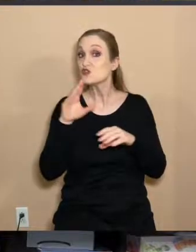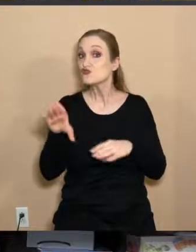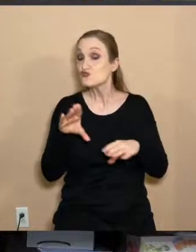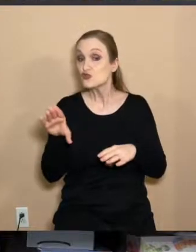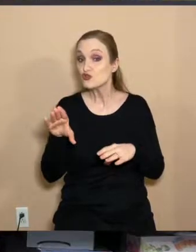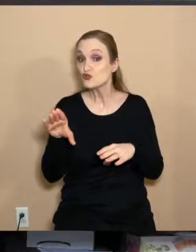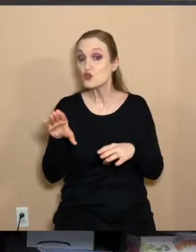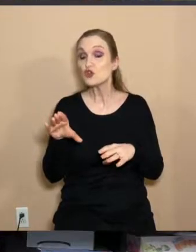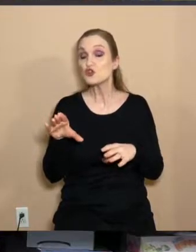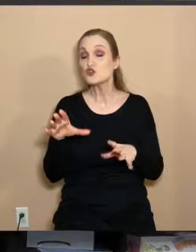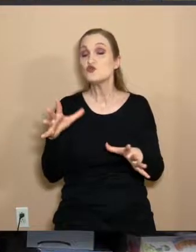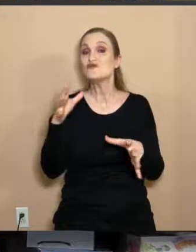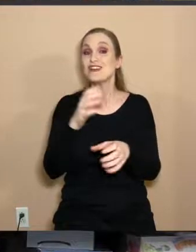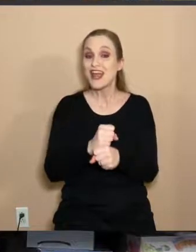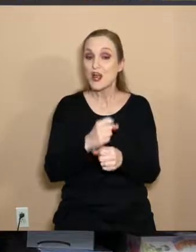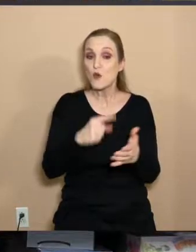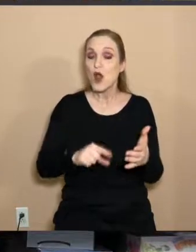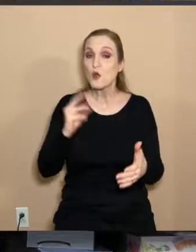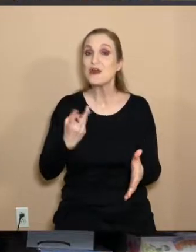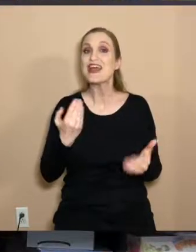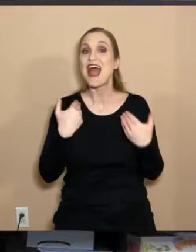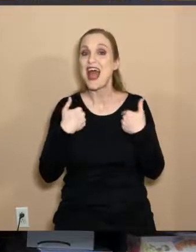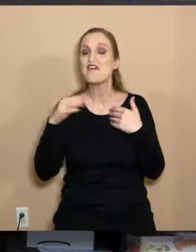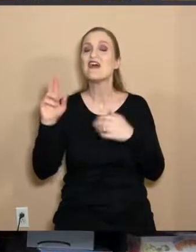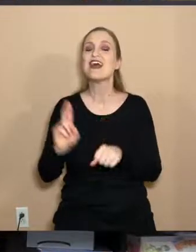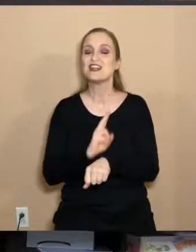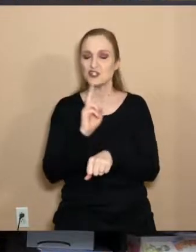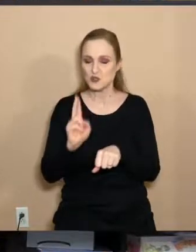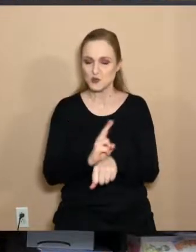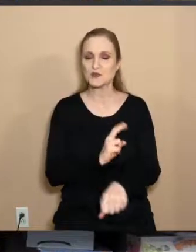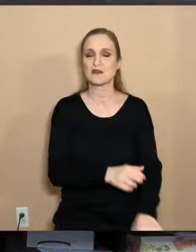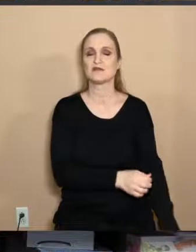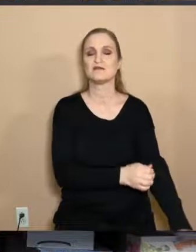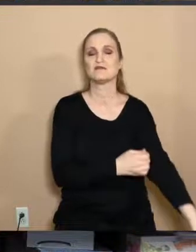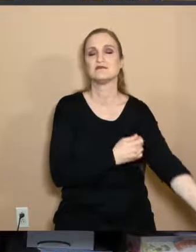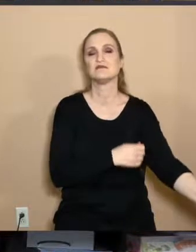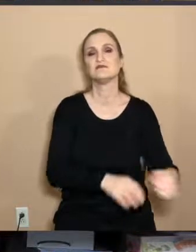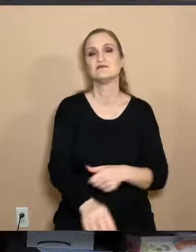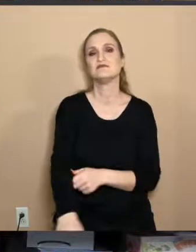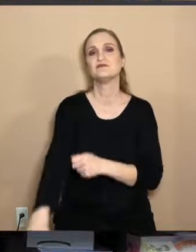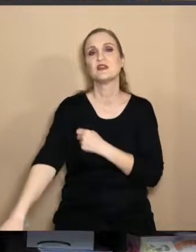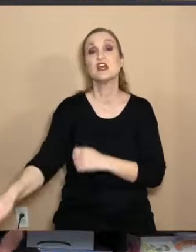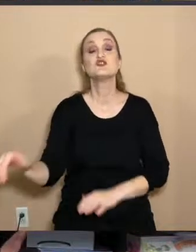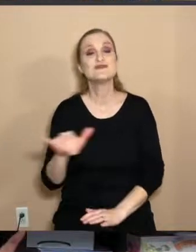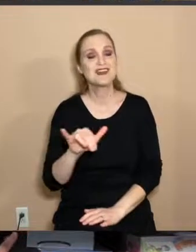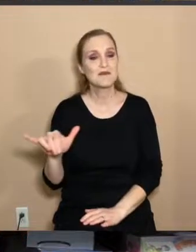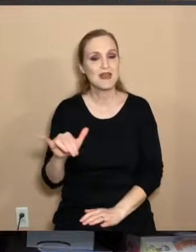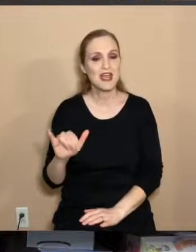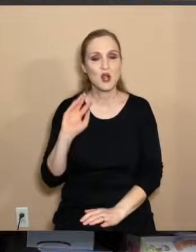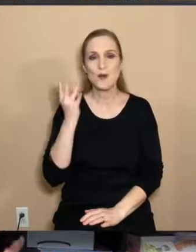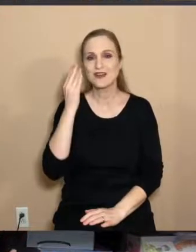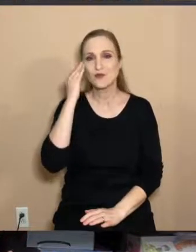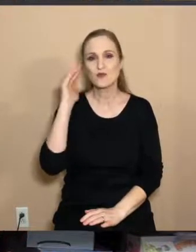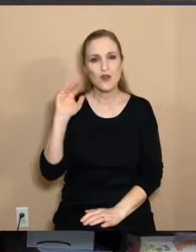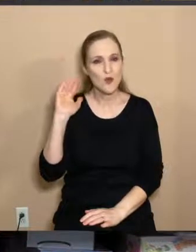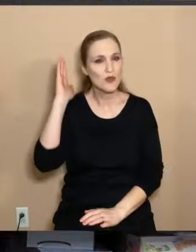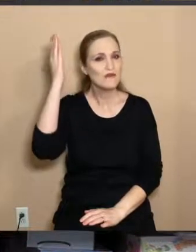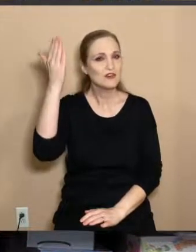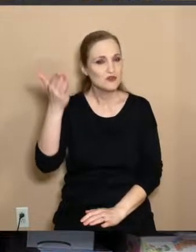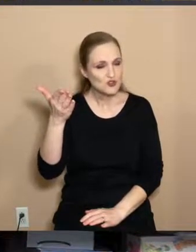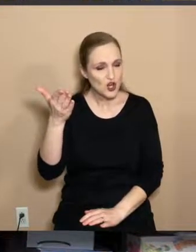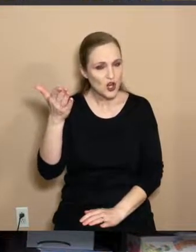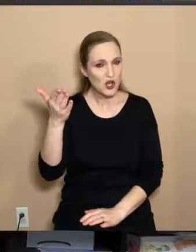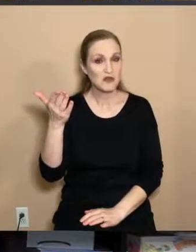to take what we have and use it. And so this is the same thing. Even though we don't know what's coming, there's uncertainty